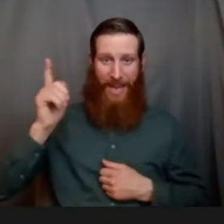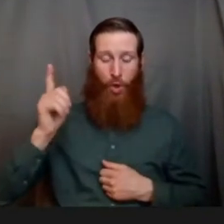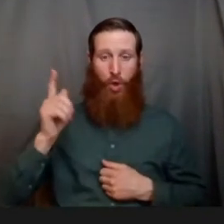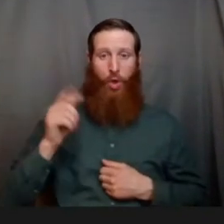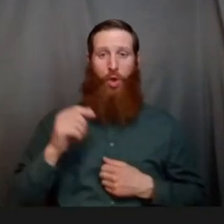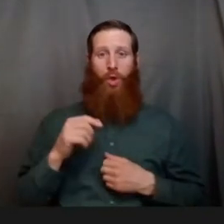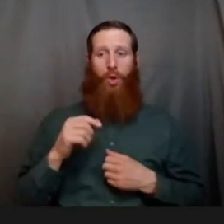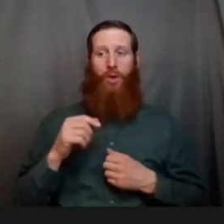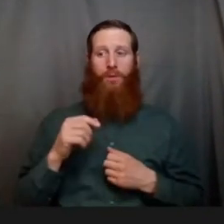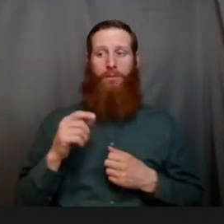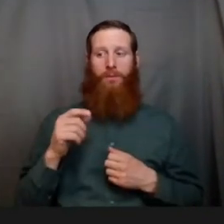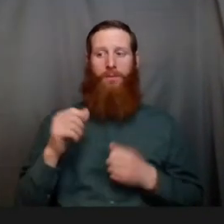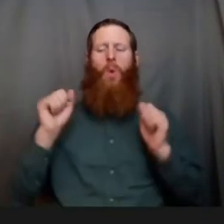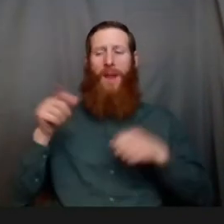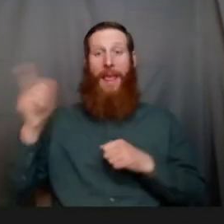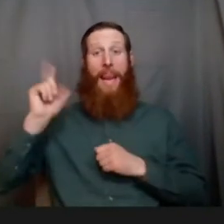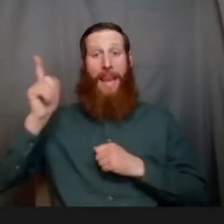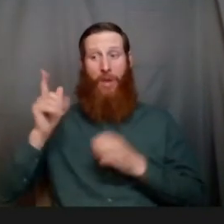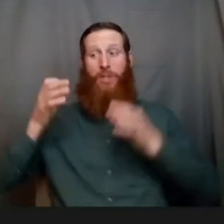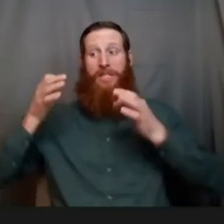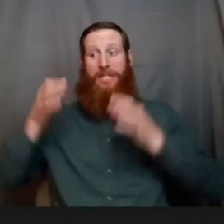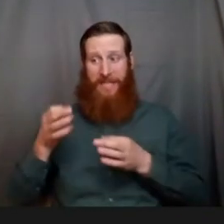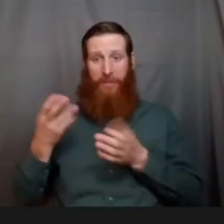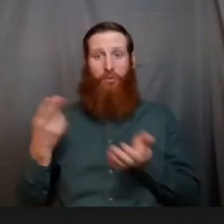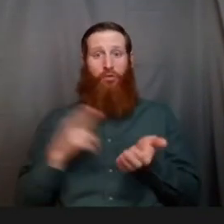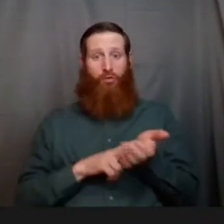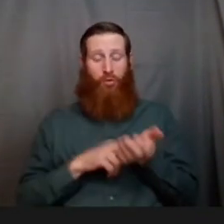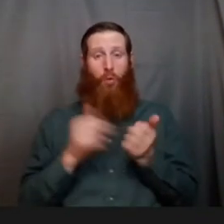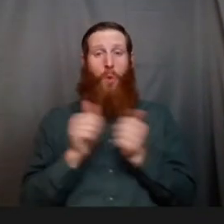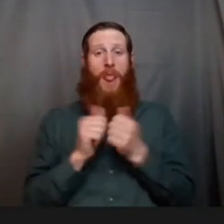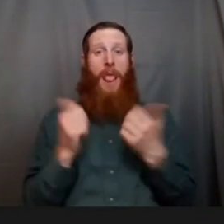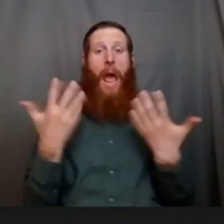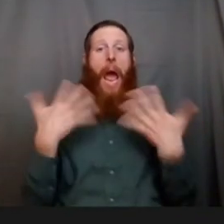can they later decide enroll their students into hybrid learning, or are they